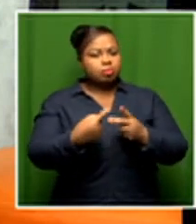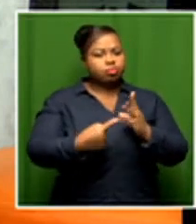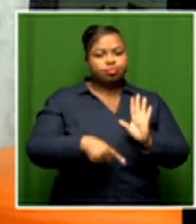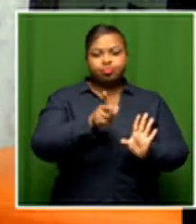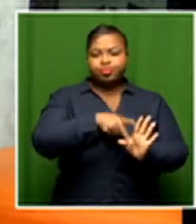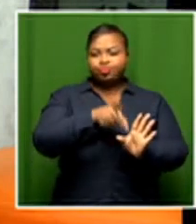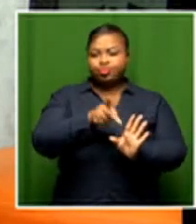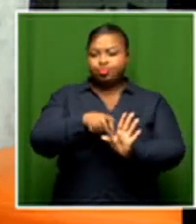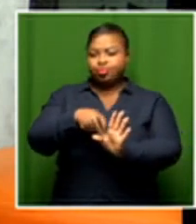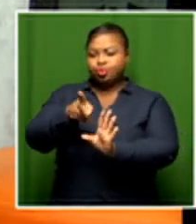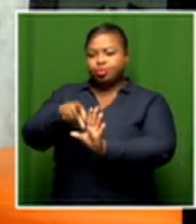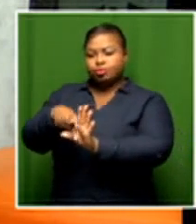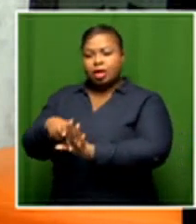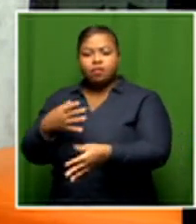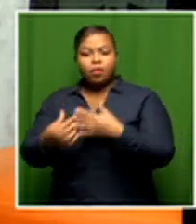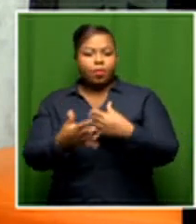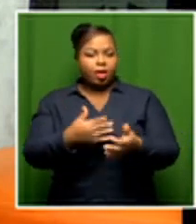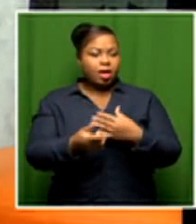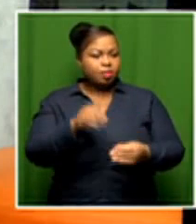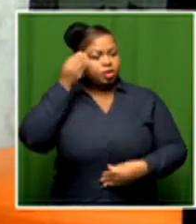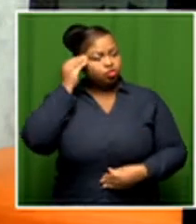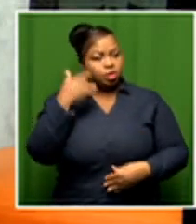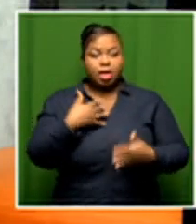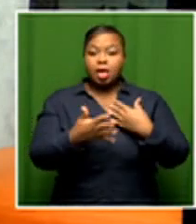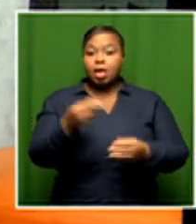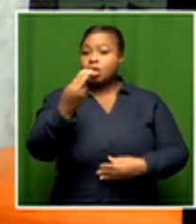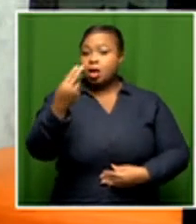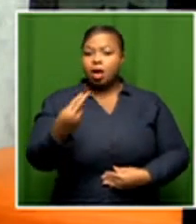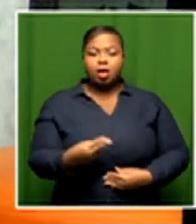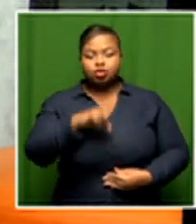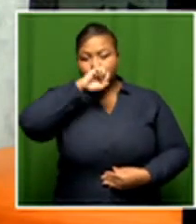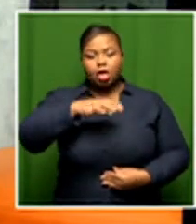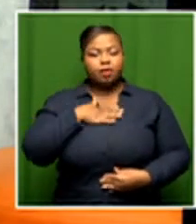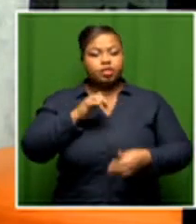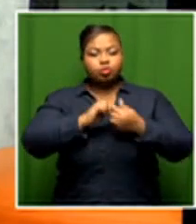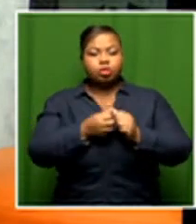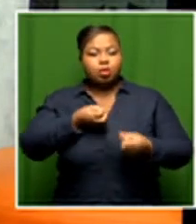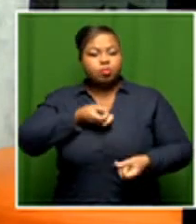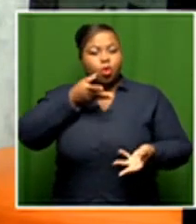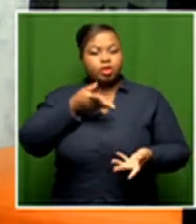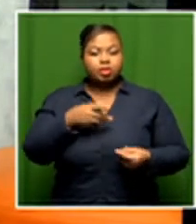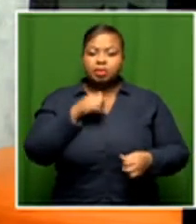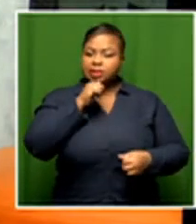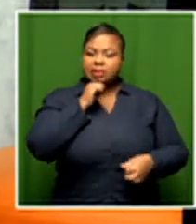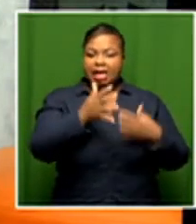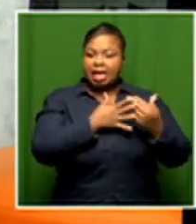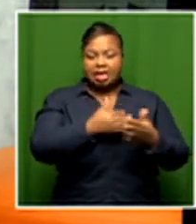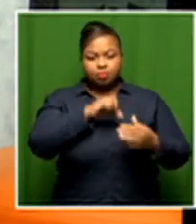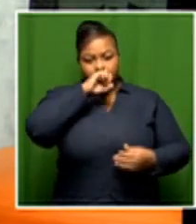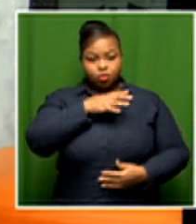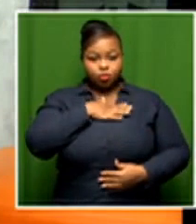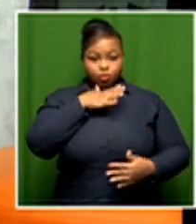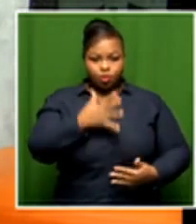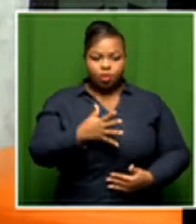just being overgenerally into all the arts. You know, I love anything, poets, arts, you name it. And